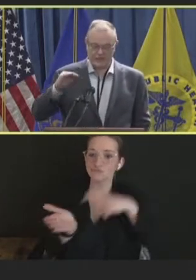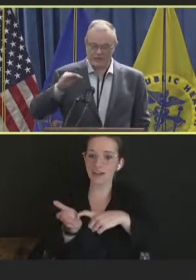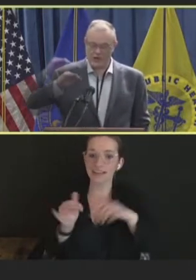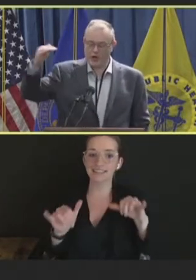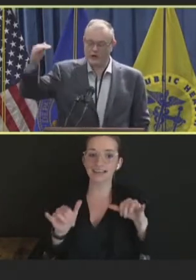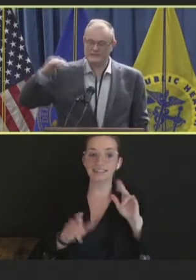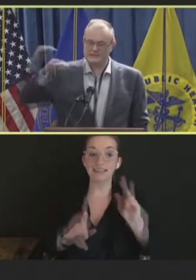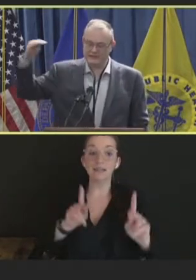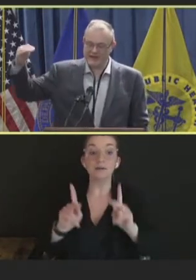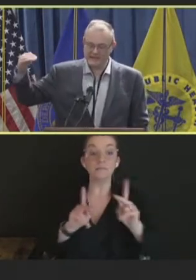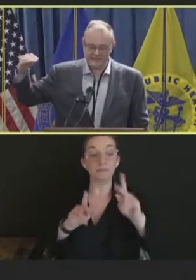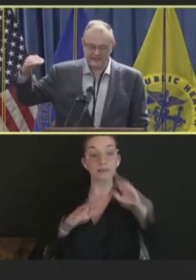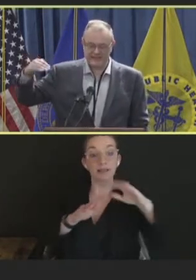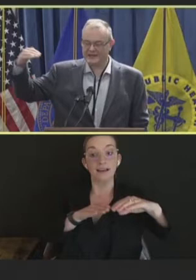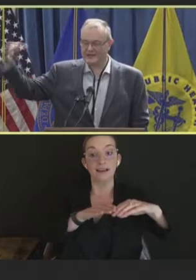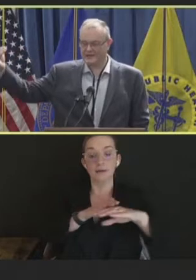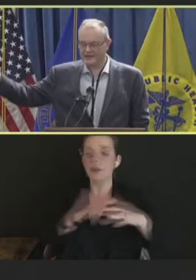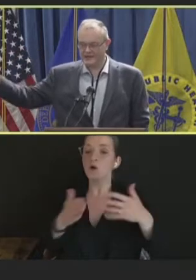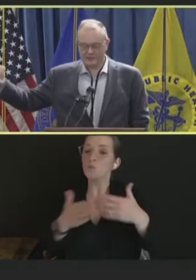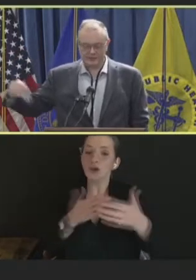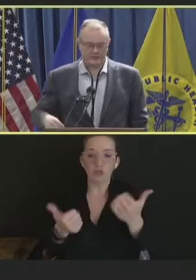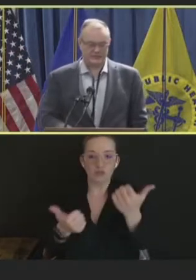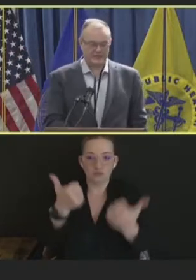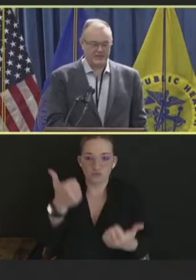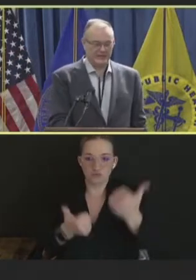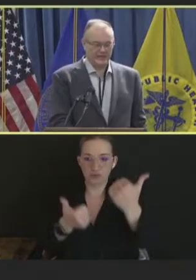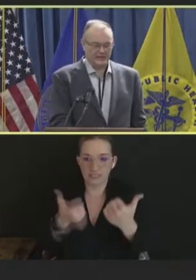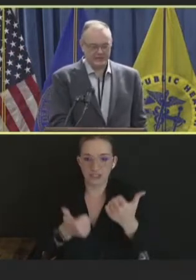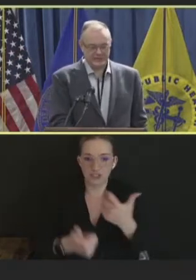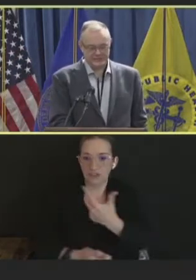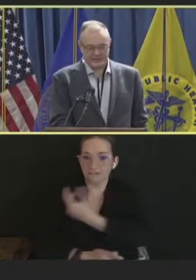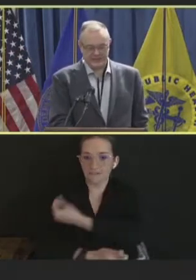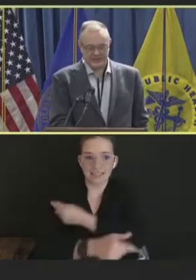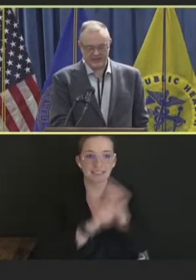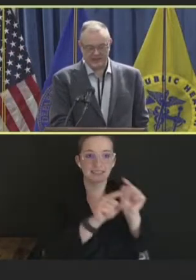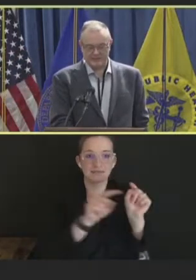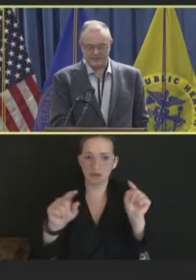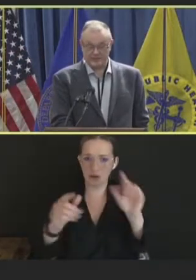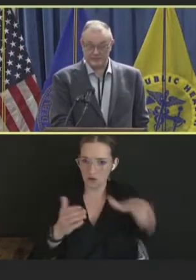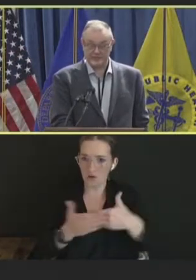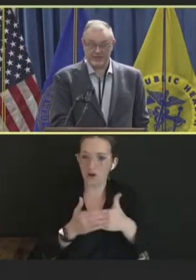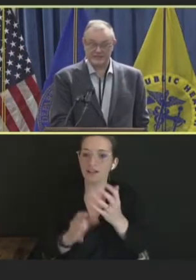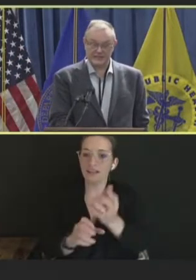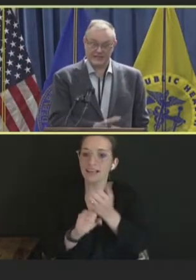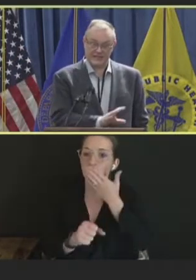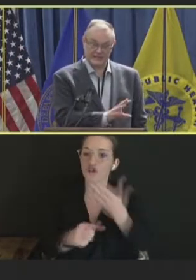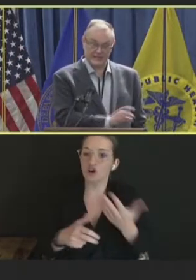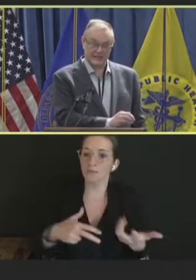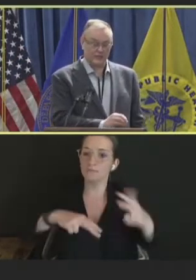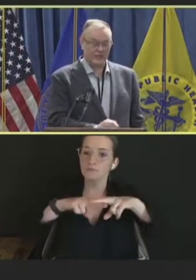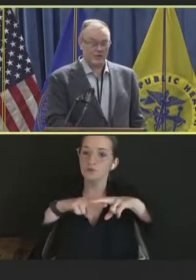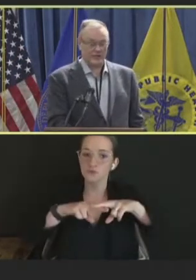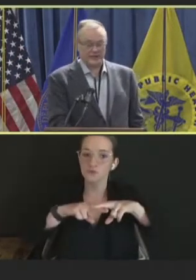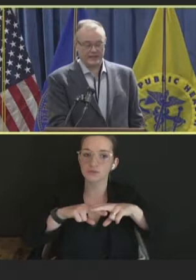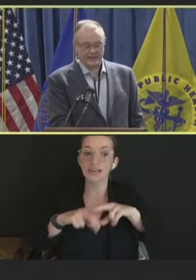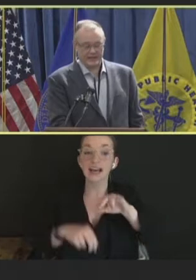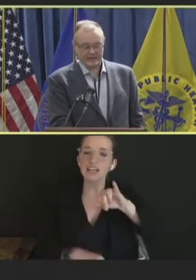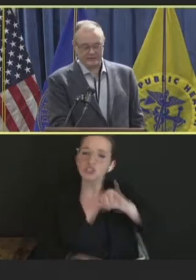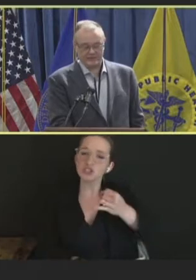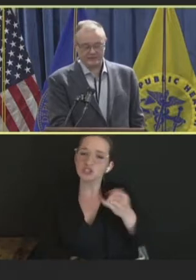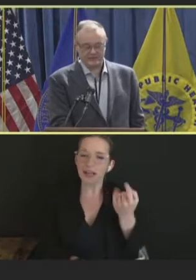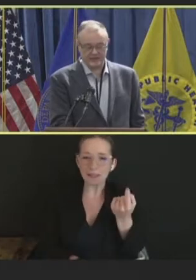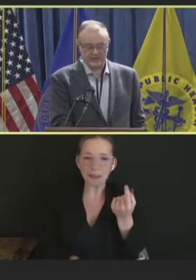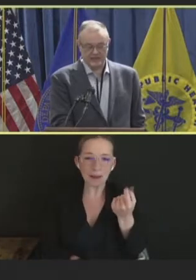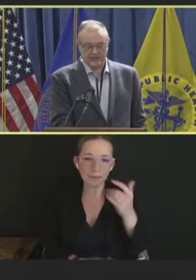and regardless of the vaccine that they get a good boost. There is the Janssen boost Janssen that is a little lower, and again